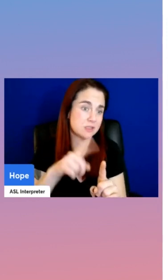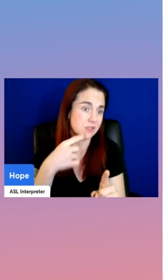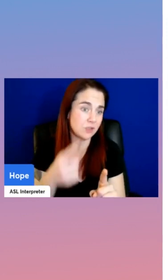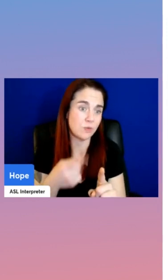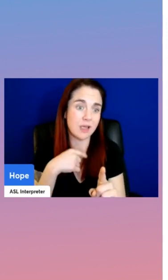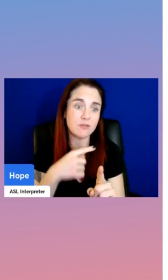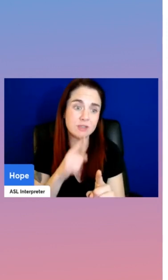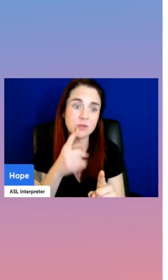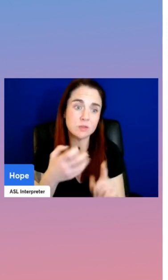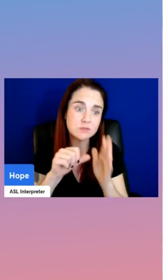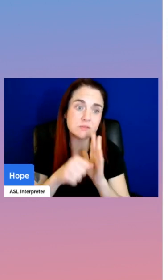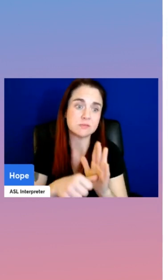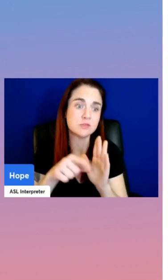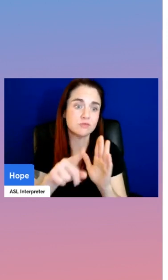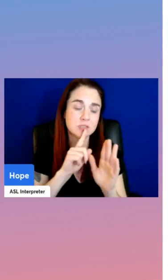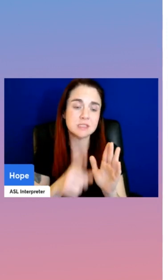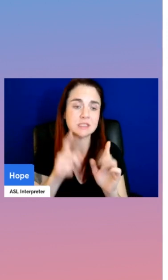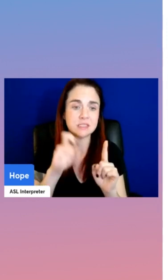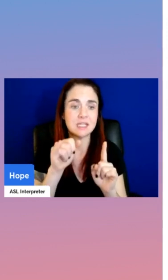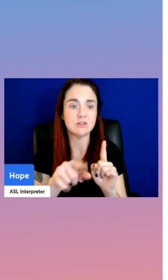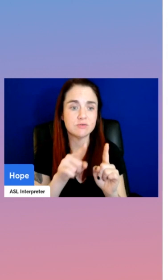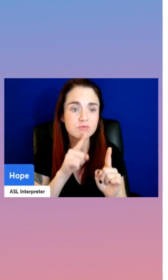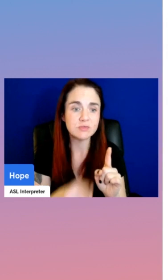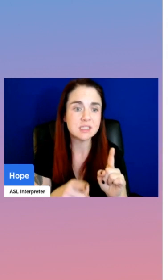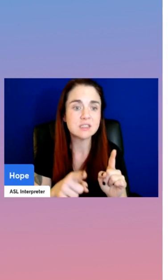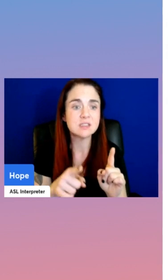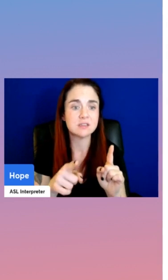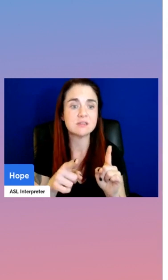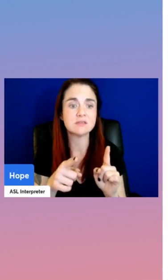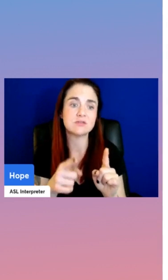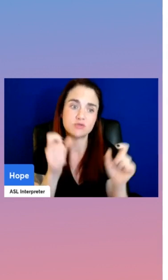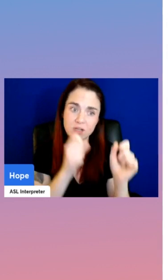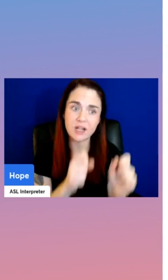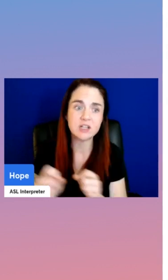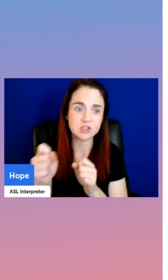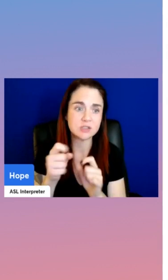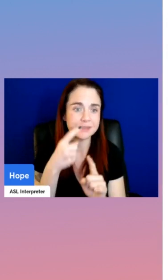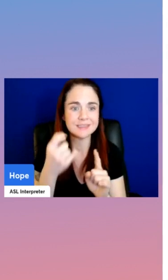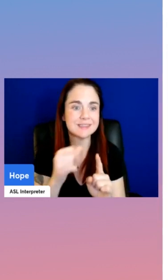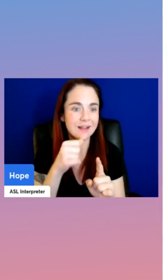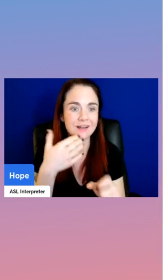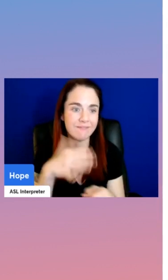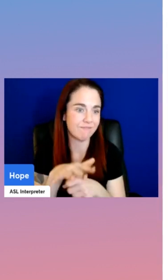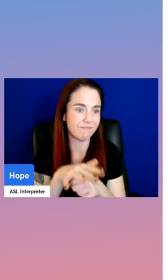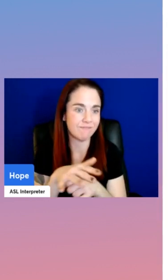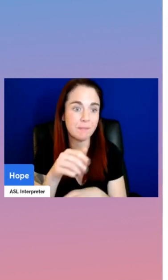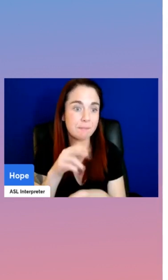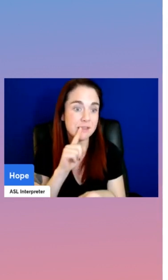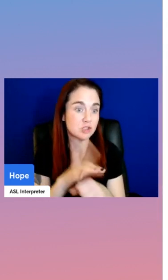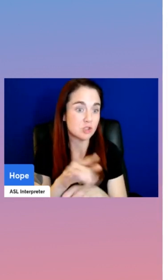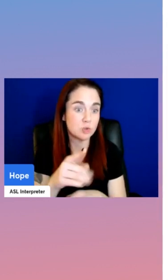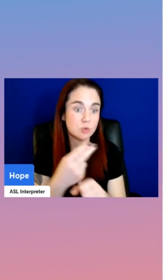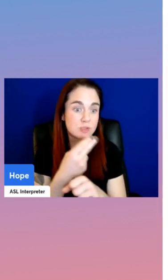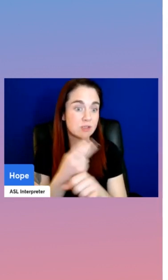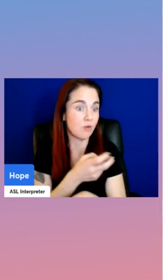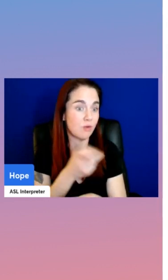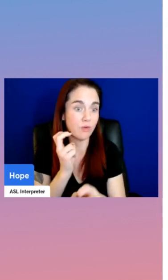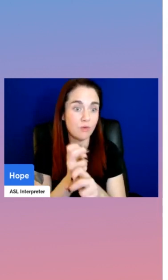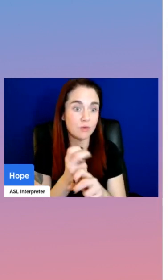want to reinforce that you really need a real shift left strategy, because this is not enough. Making sure that you are using hardened OS image is not enough.